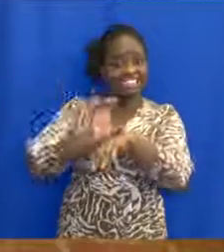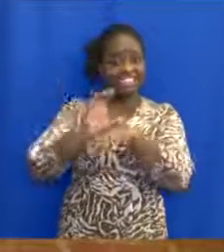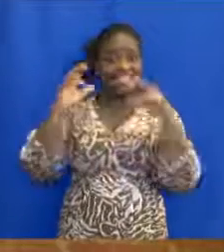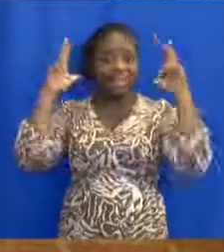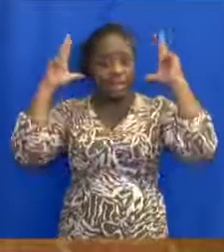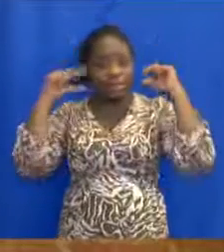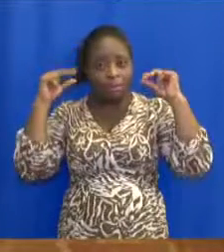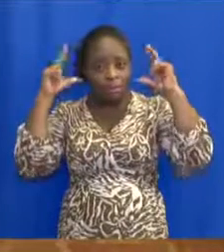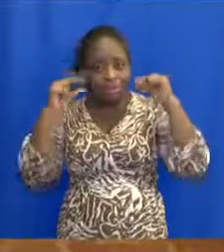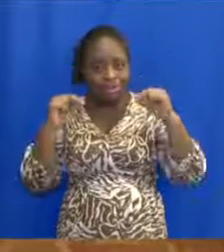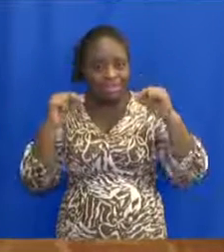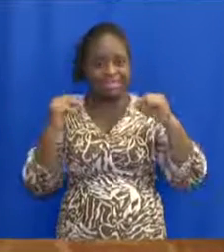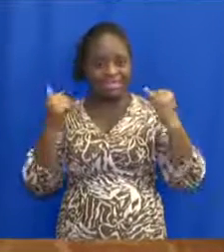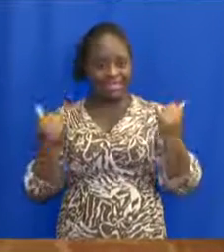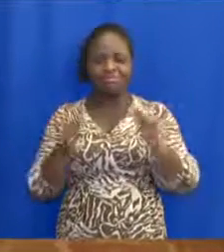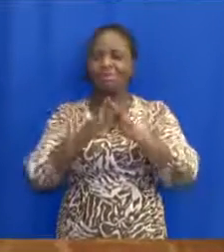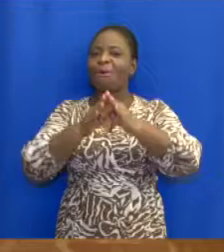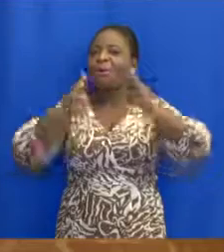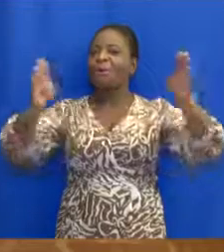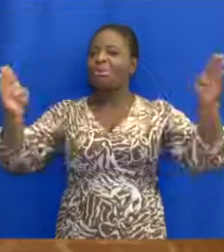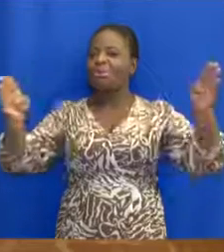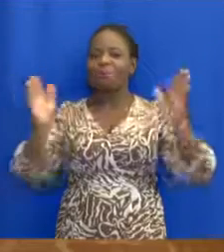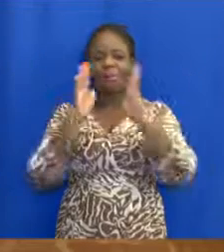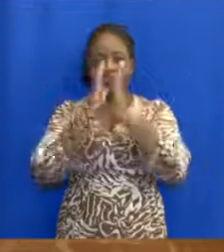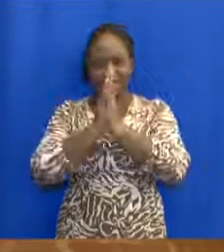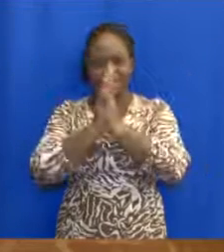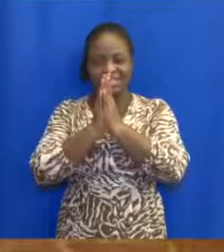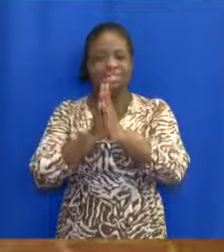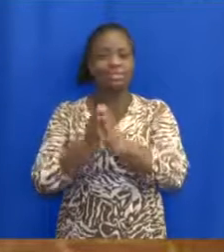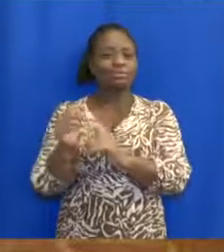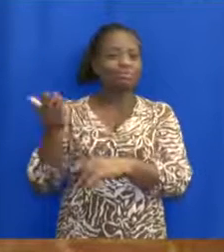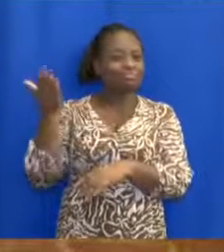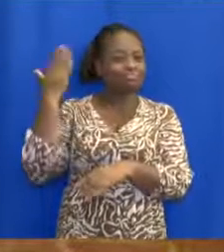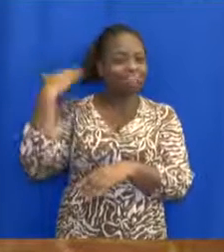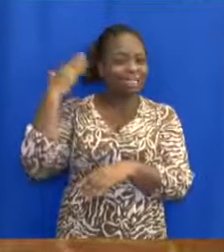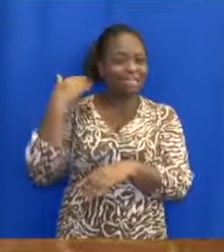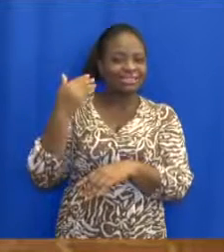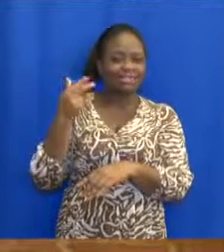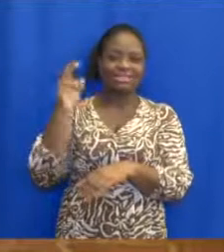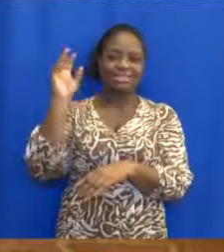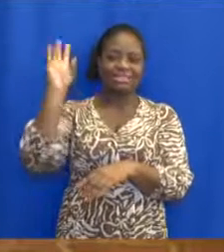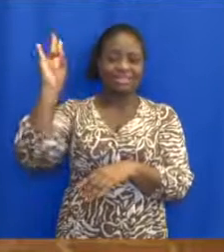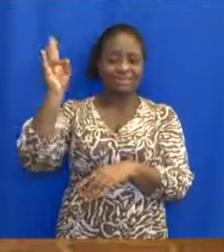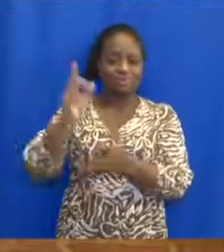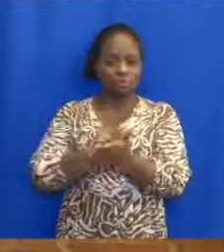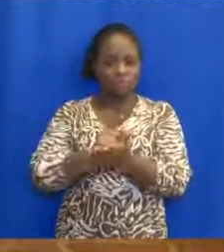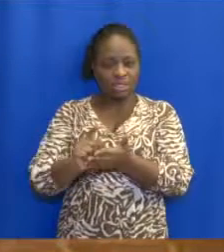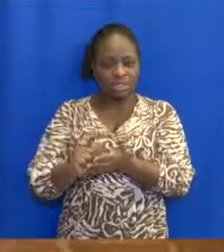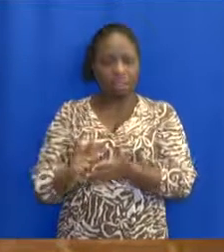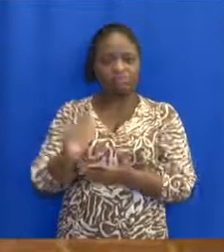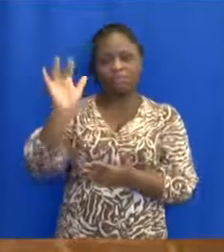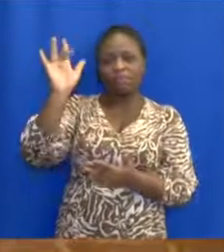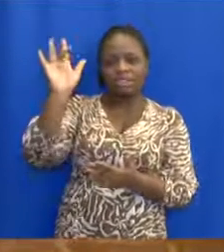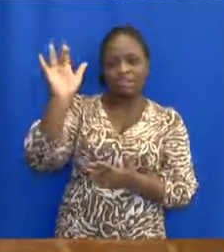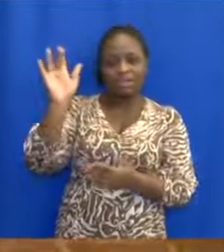mosques have been open for prayers and services for the past 7 weeks, adhering to